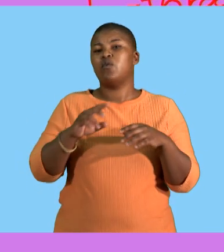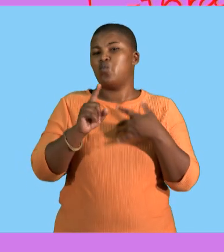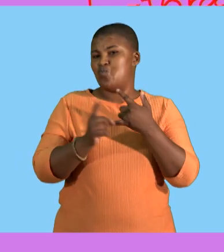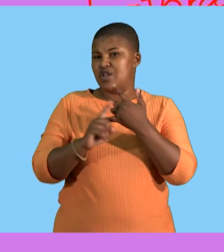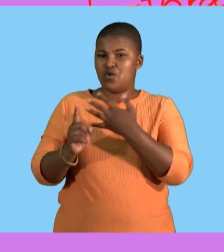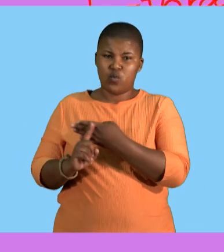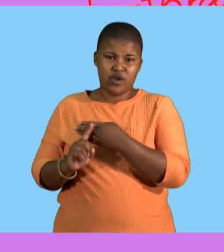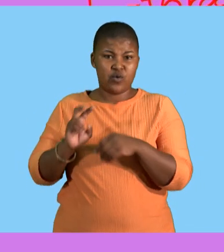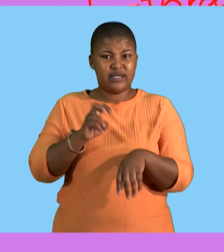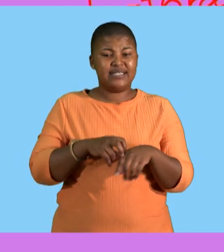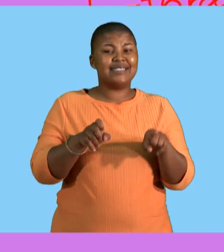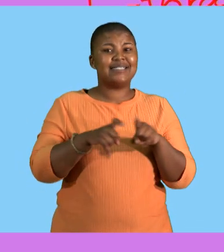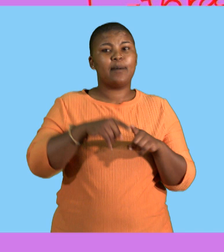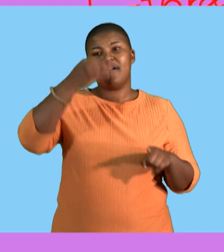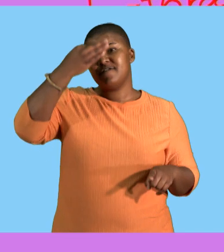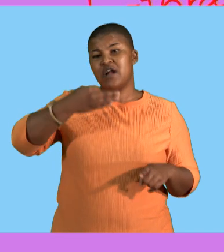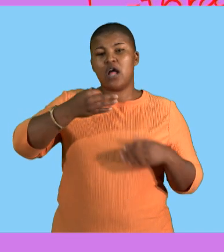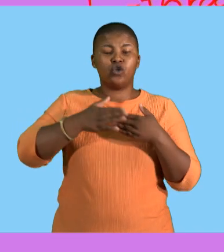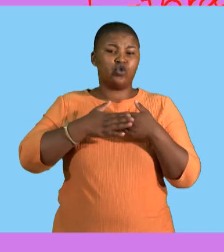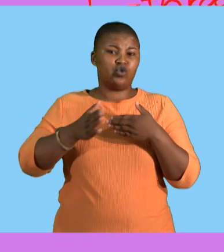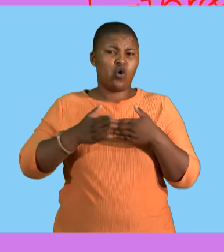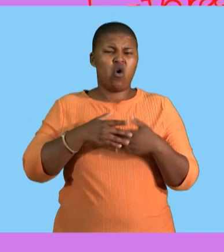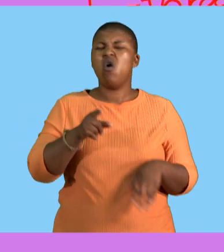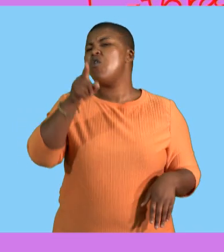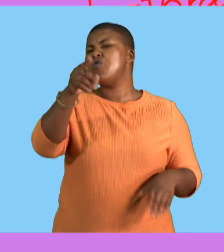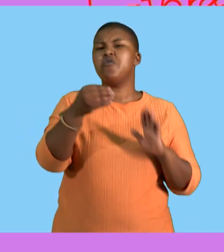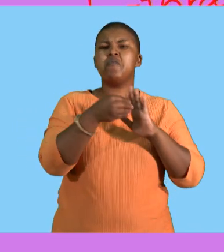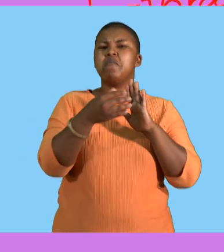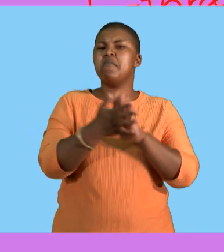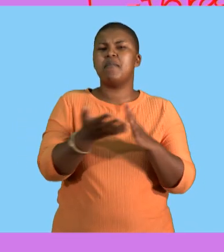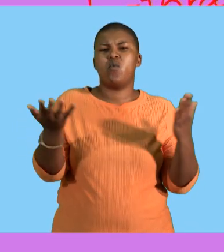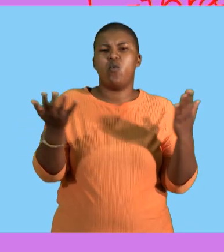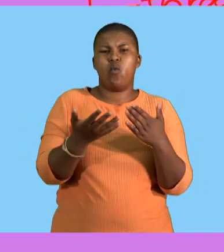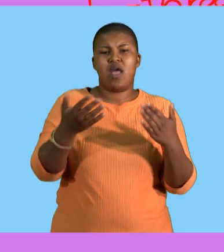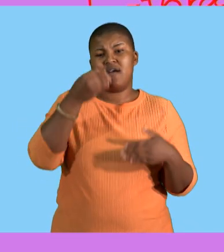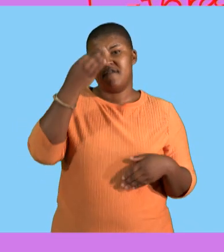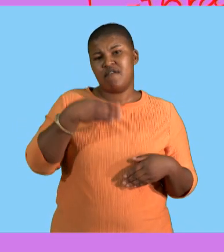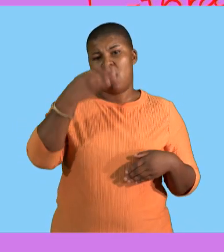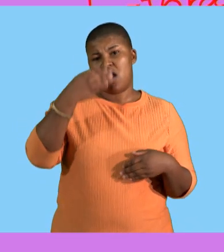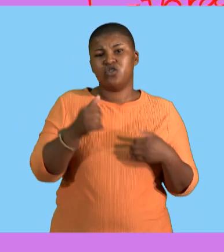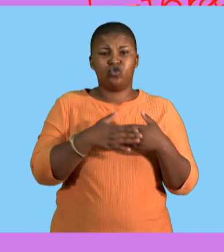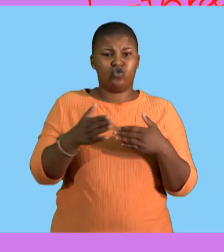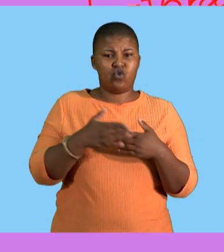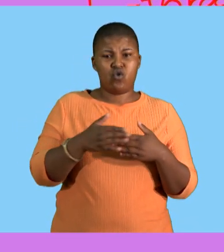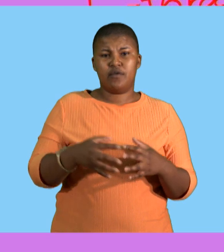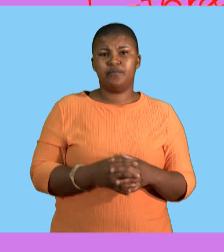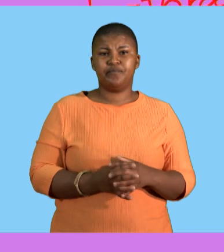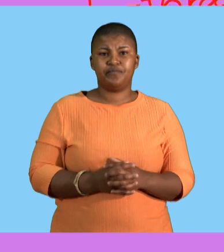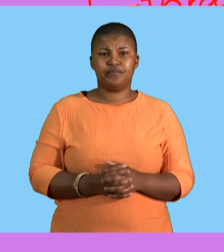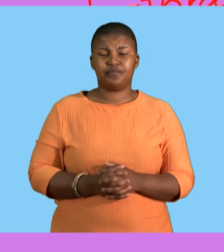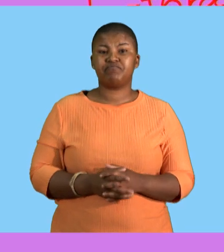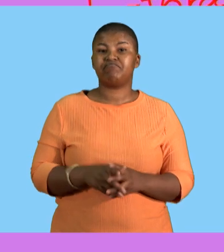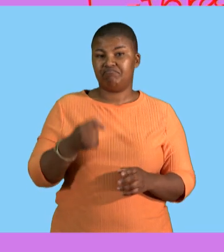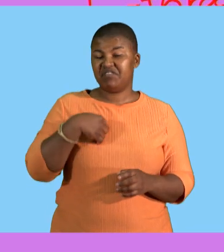we need a front door. Now where will you place the front door? I will place it here by the